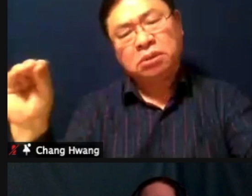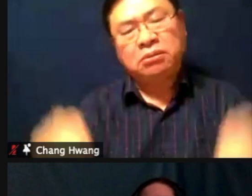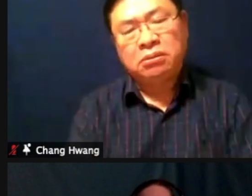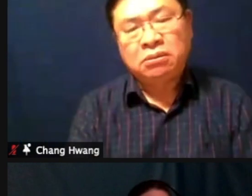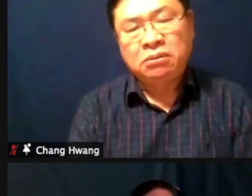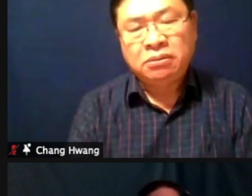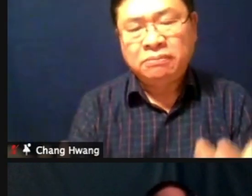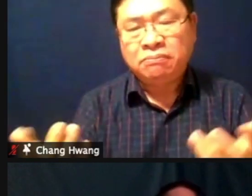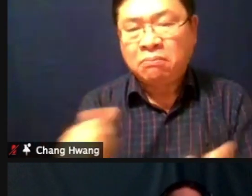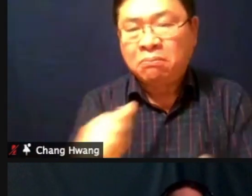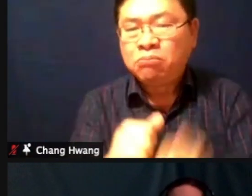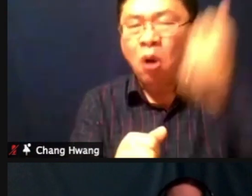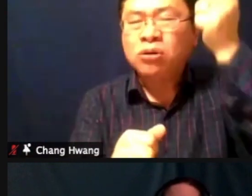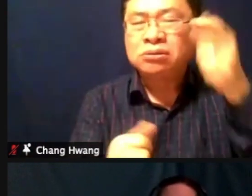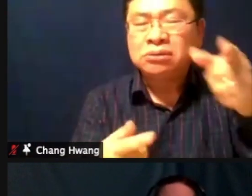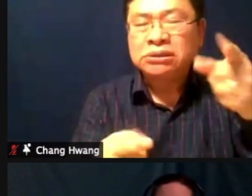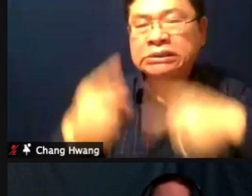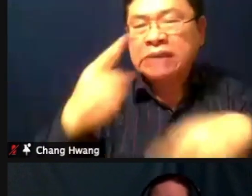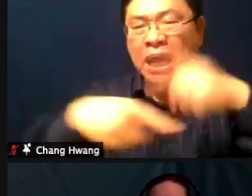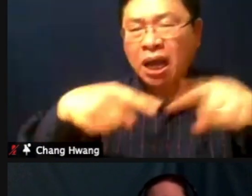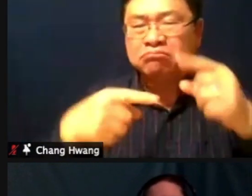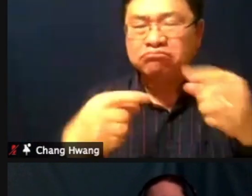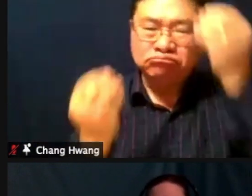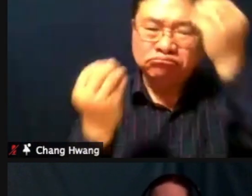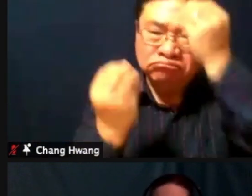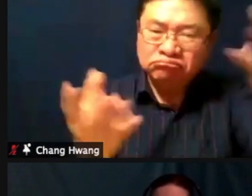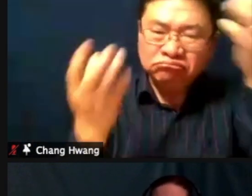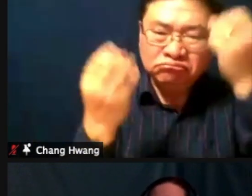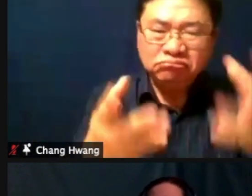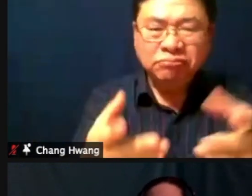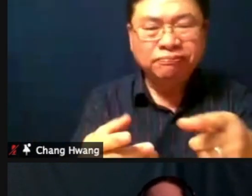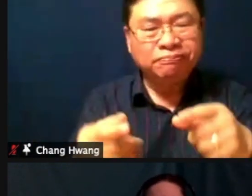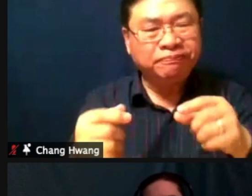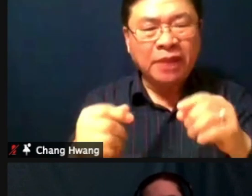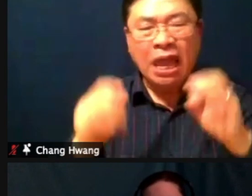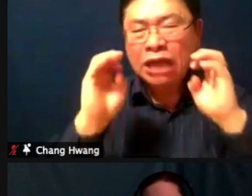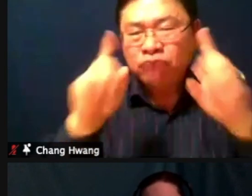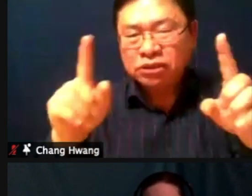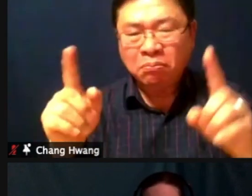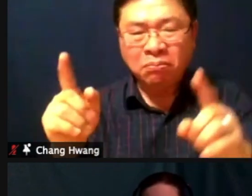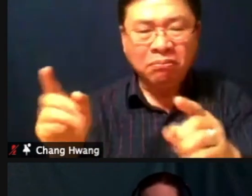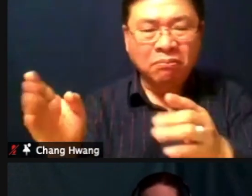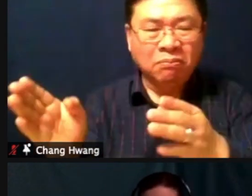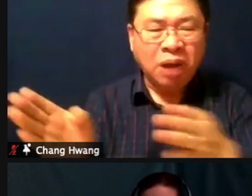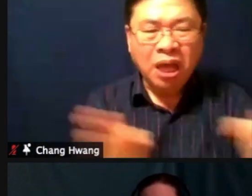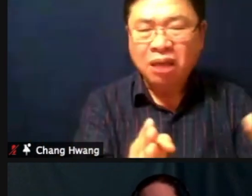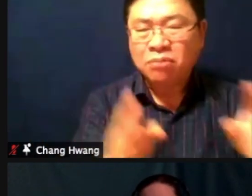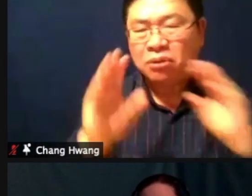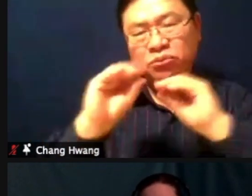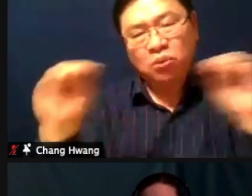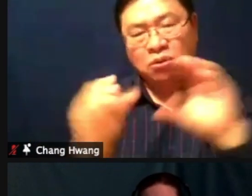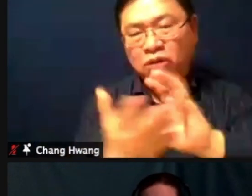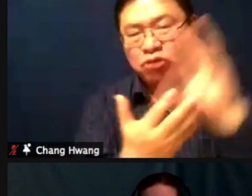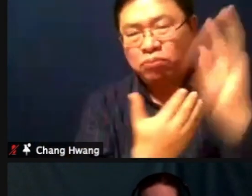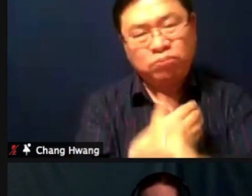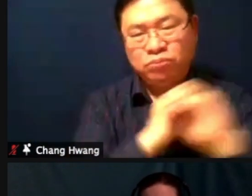the government is planning on teaching KSL more broadly, but the curriculum has not been quite developed yet.